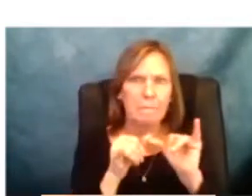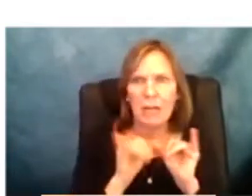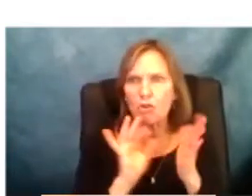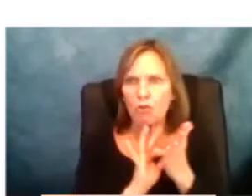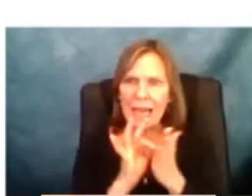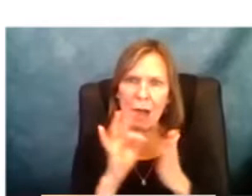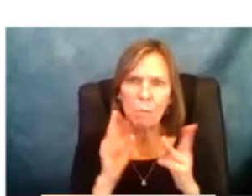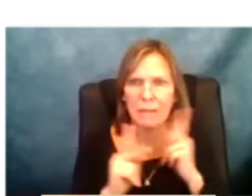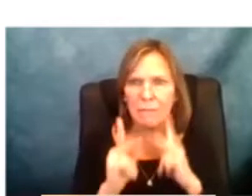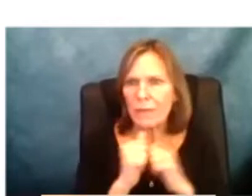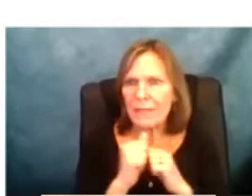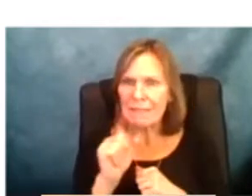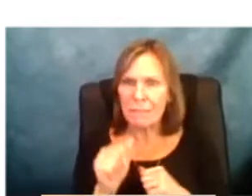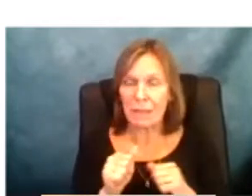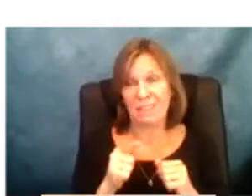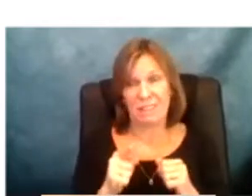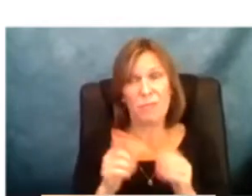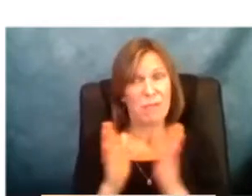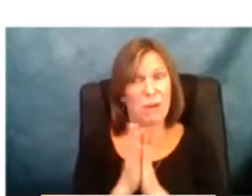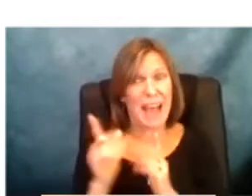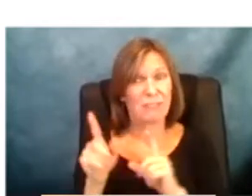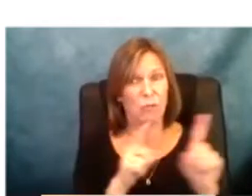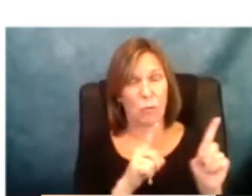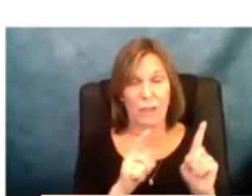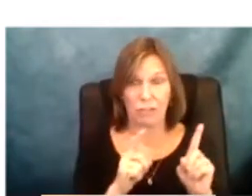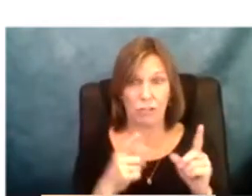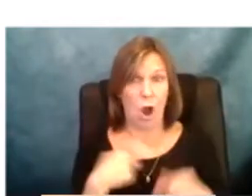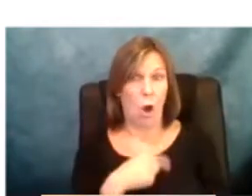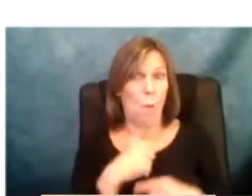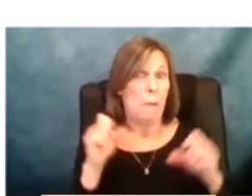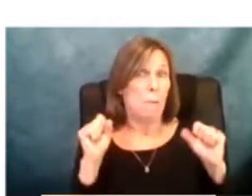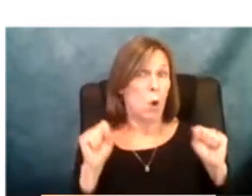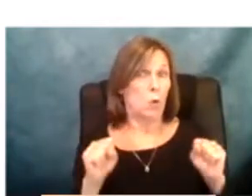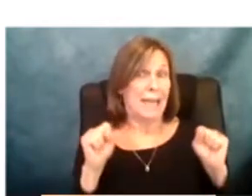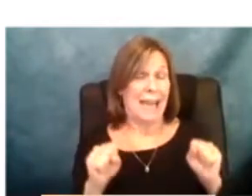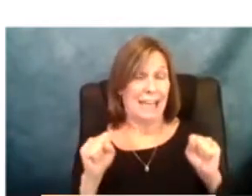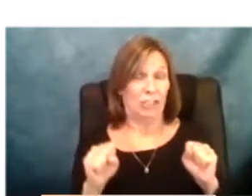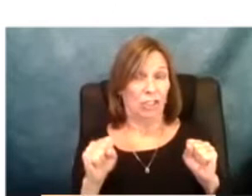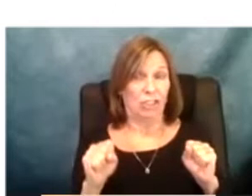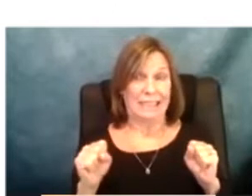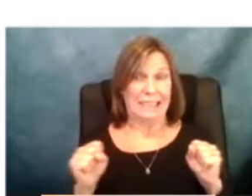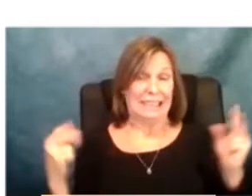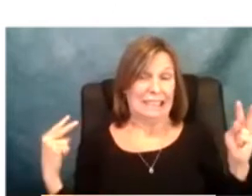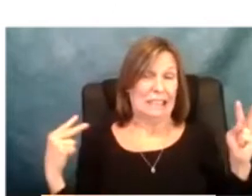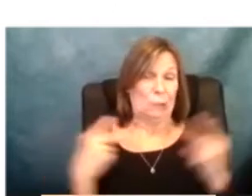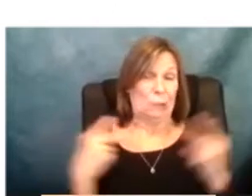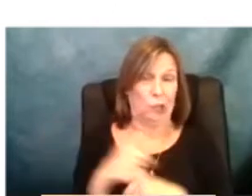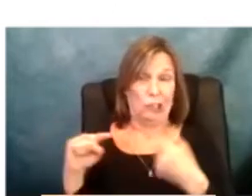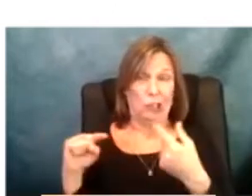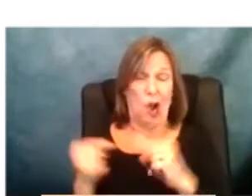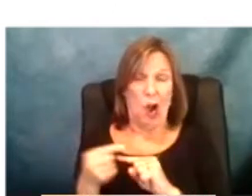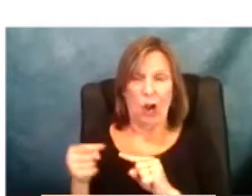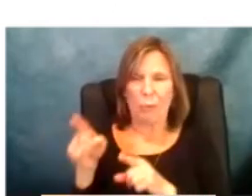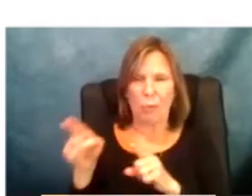and how we ask those questions? And are we potentially, making more vulnerable populations, although I don't like using that